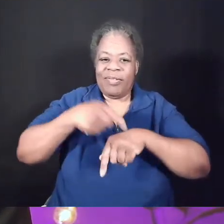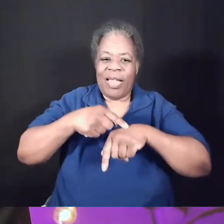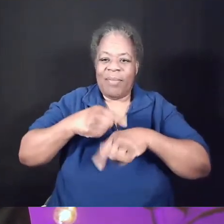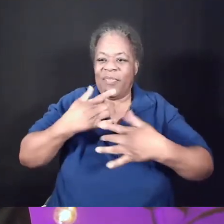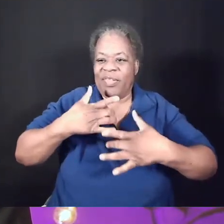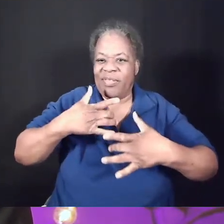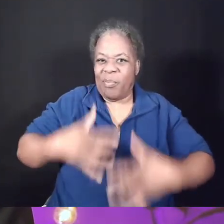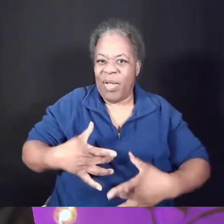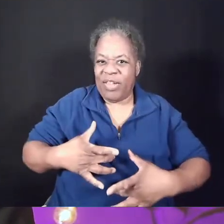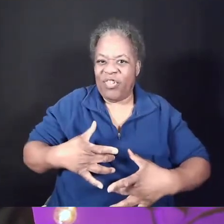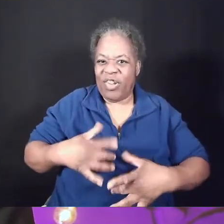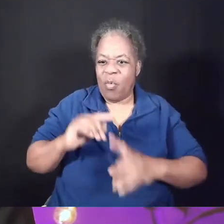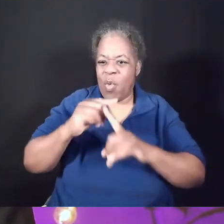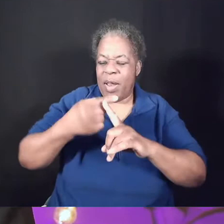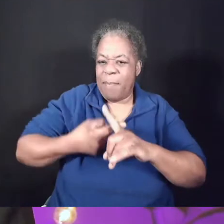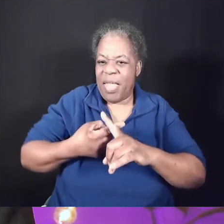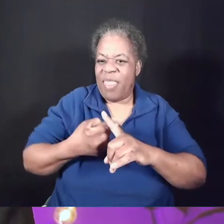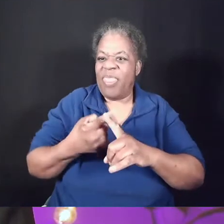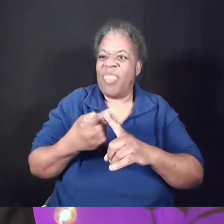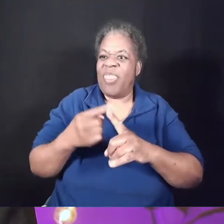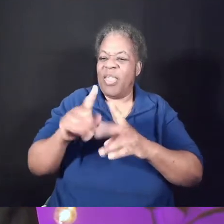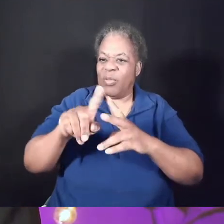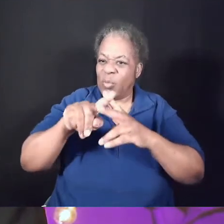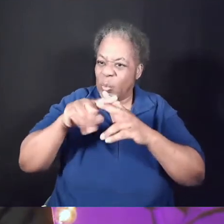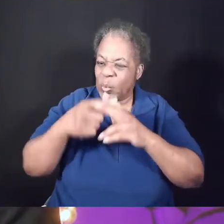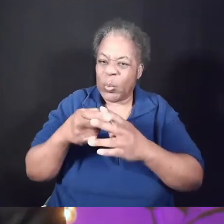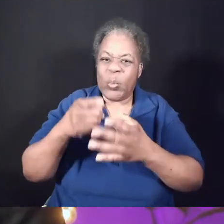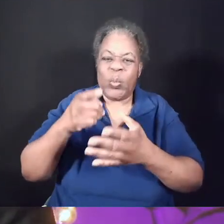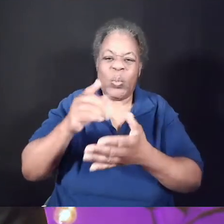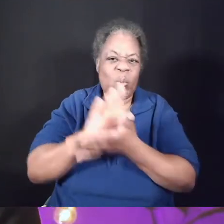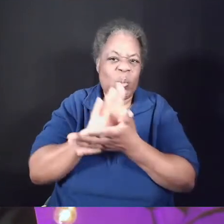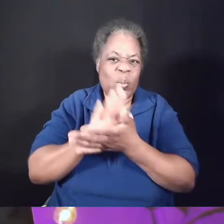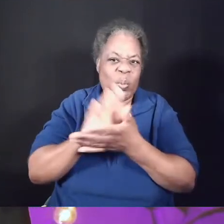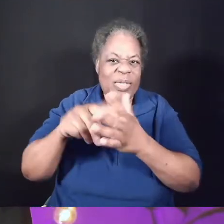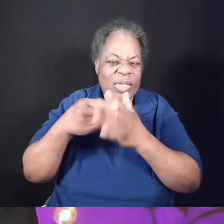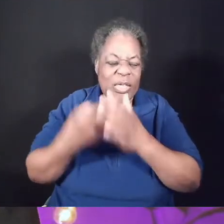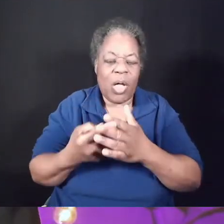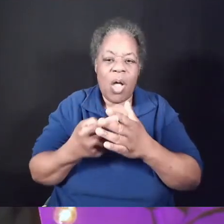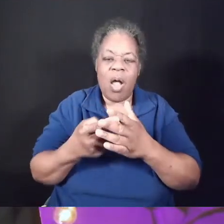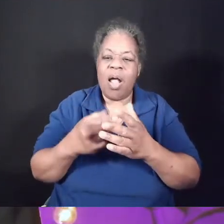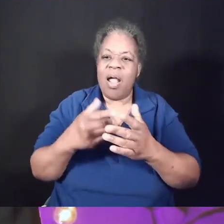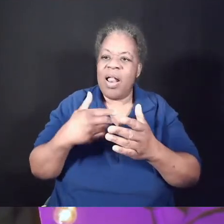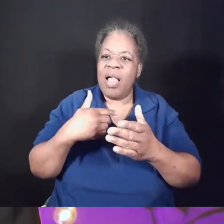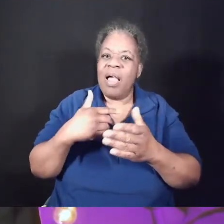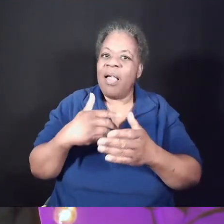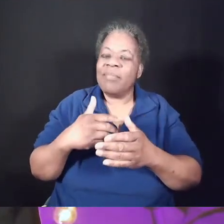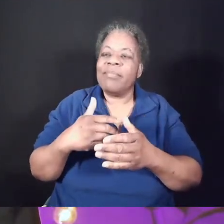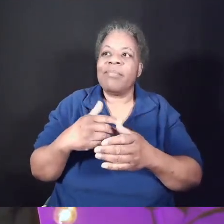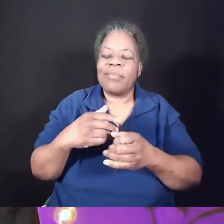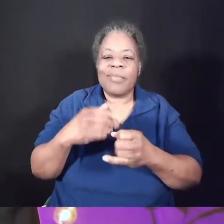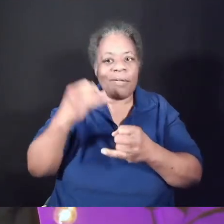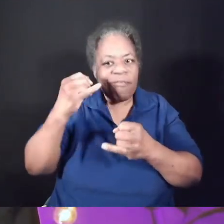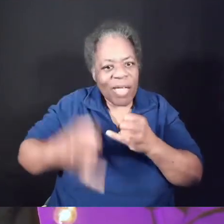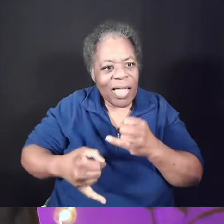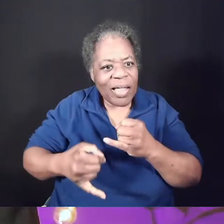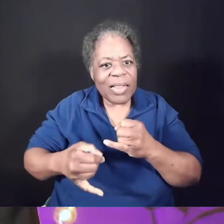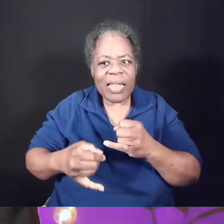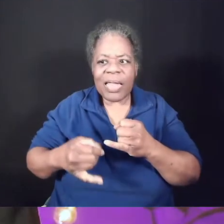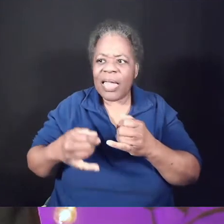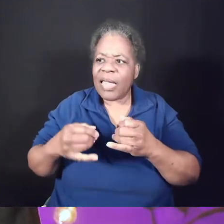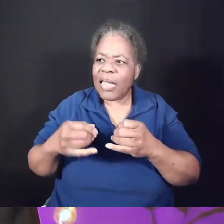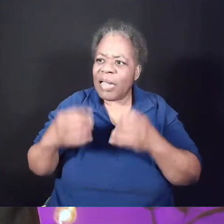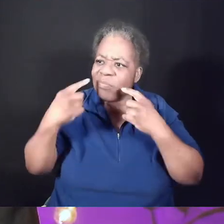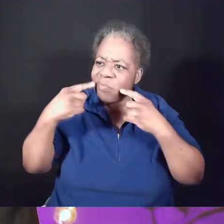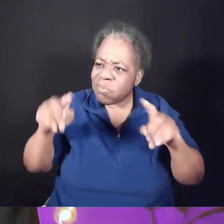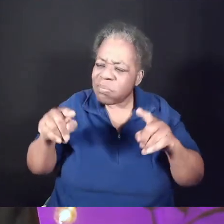month into the school year every single year. And it wasn't until my senior year that I finally kind of put it together and figured out